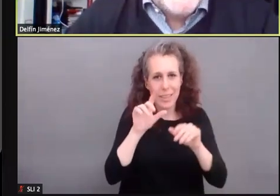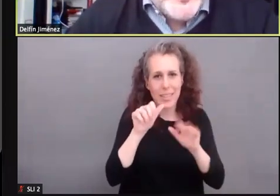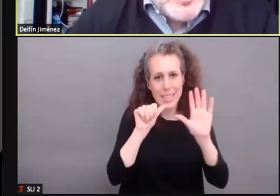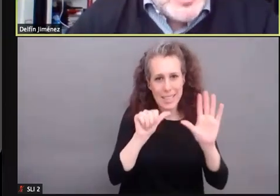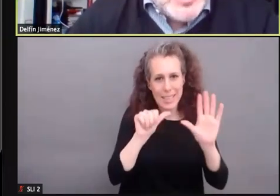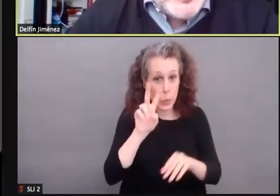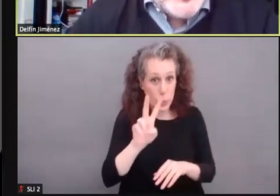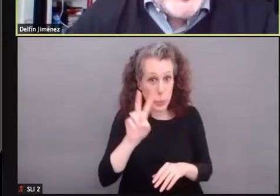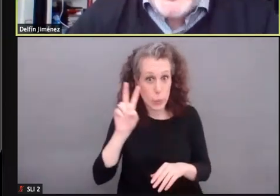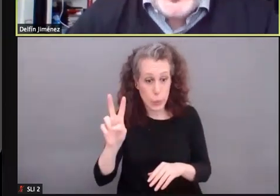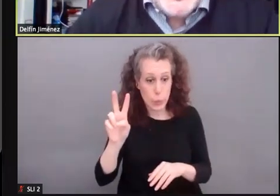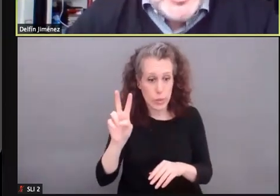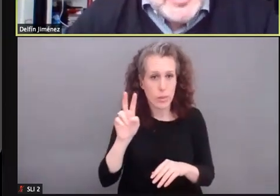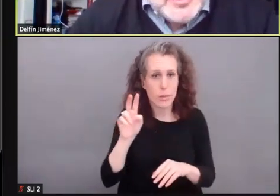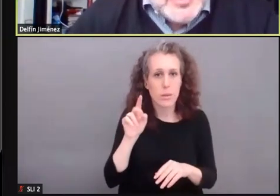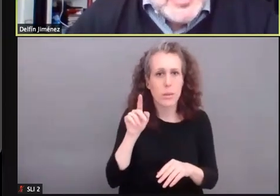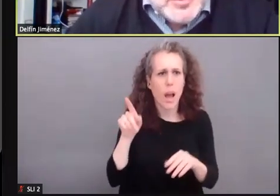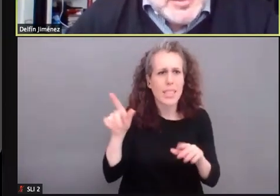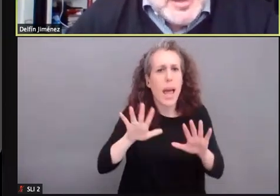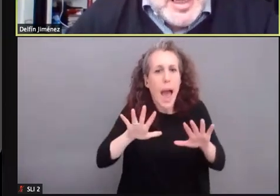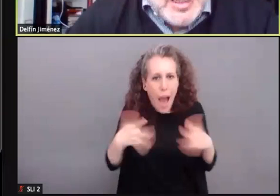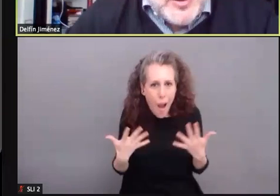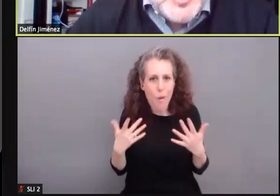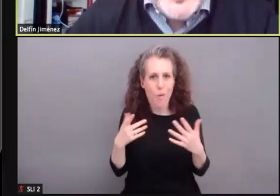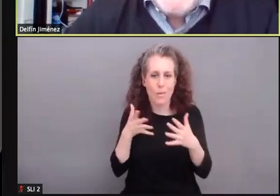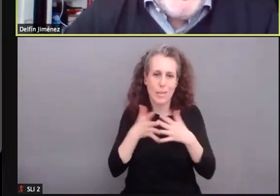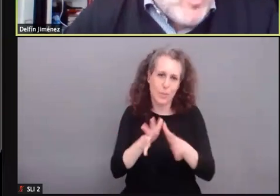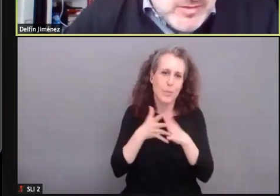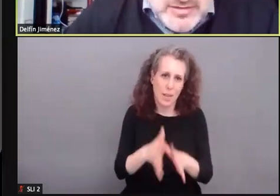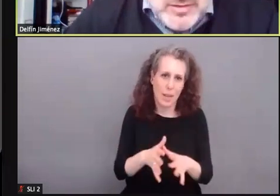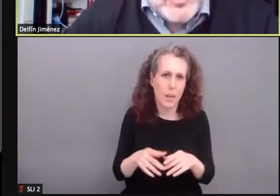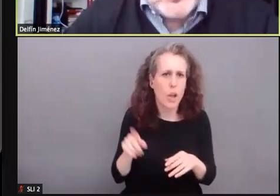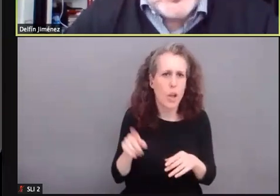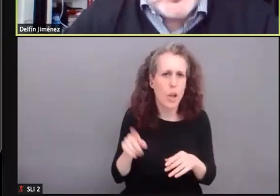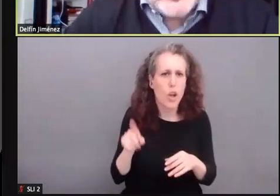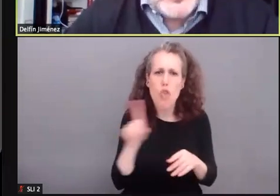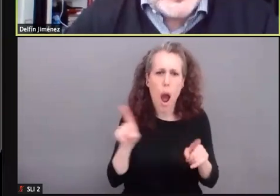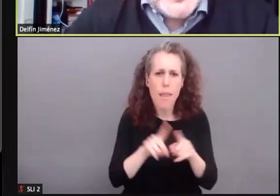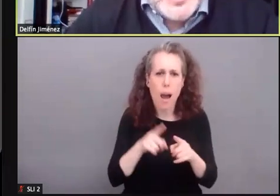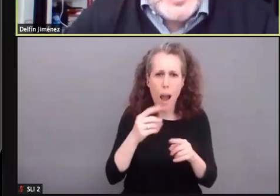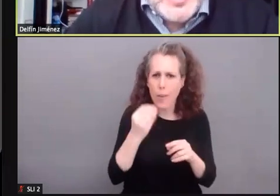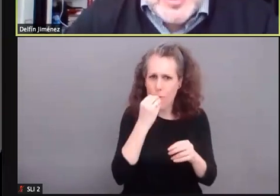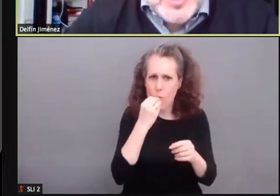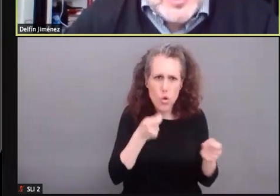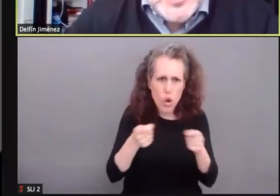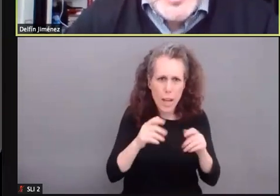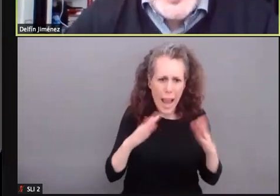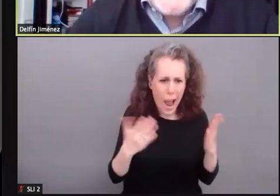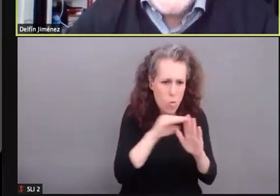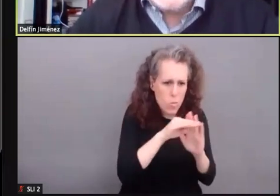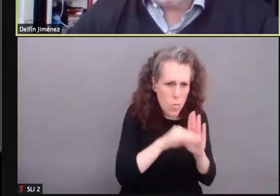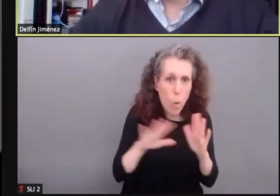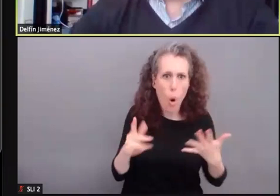17622, is a methodology. It's not a recipe book or a checklist. And